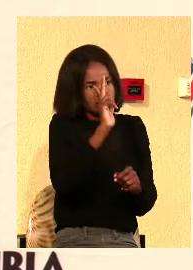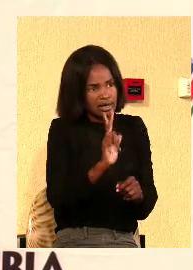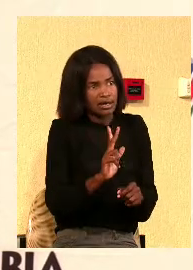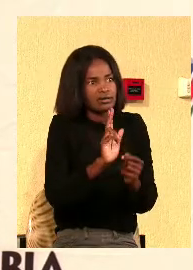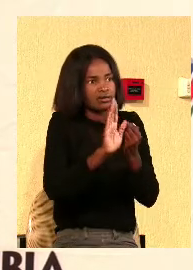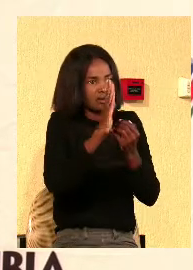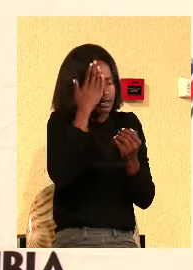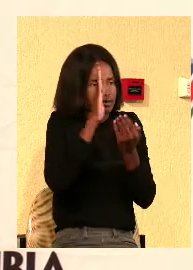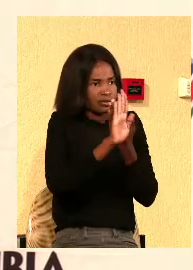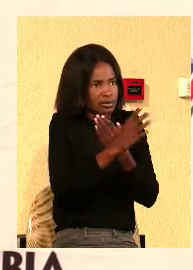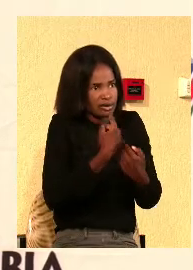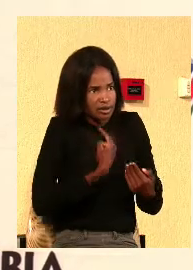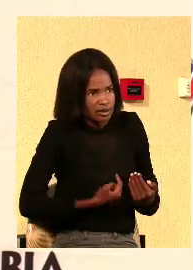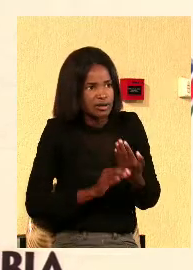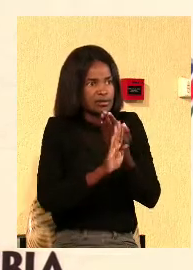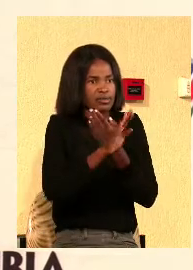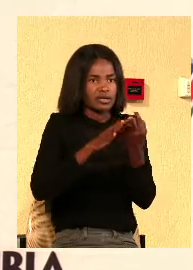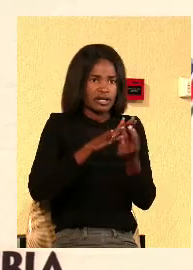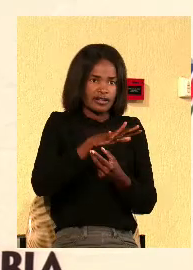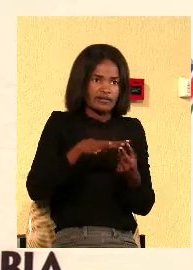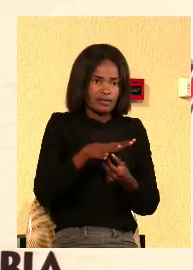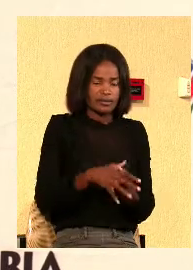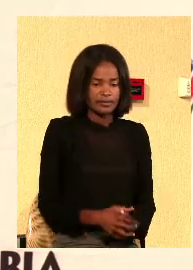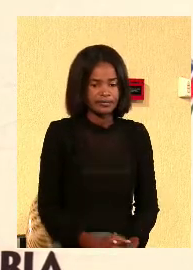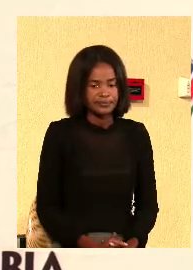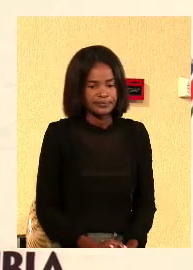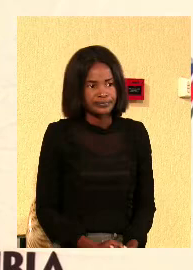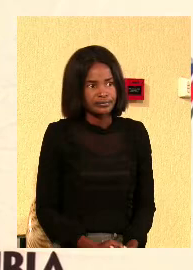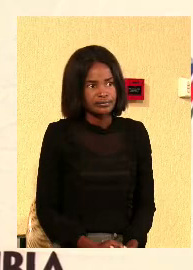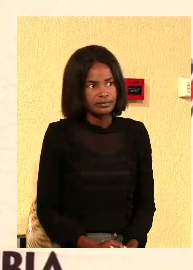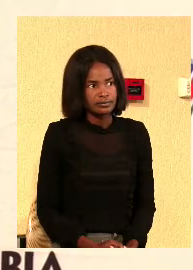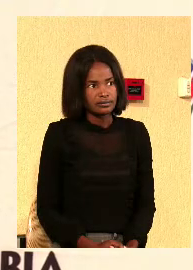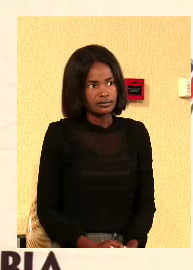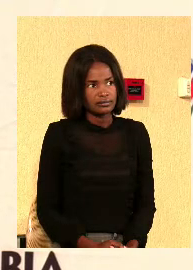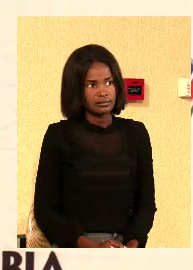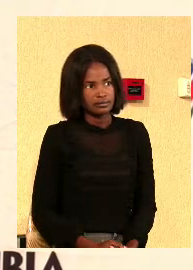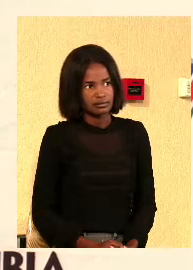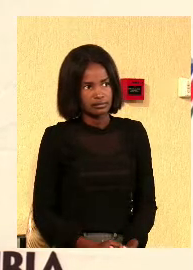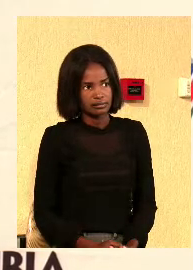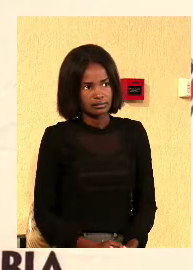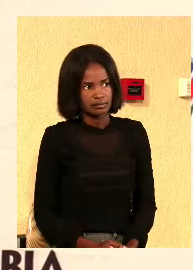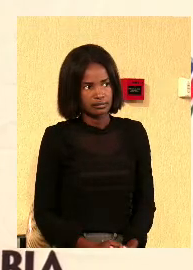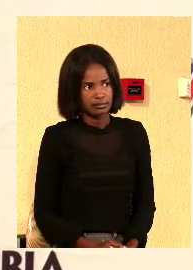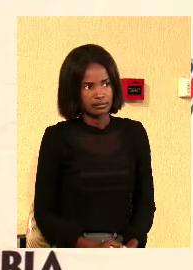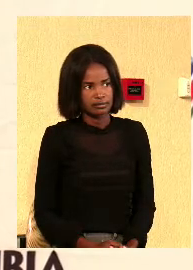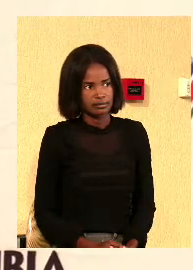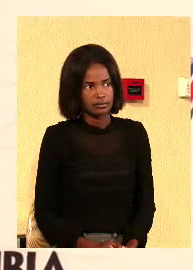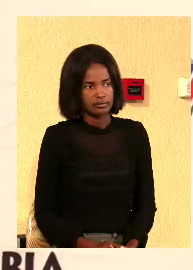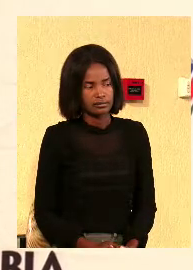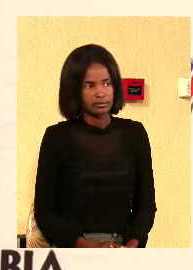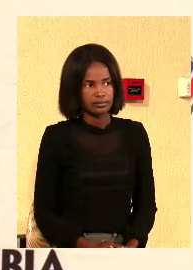protect themselves and their families. Dr. Bernard or Mr. Mukumbi, either one of you.